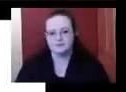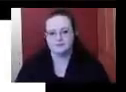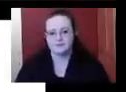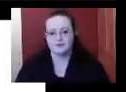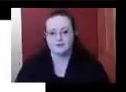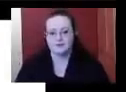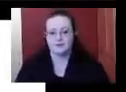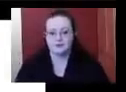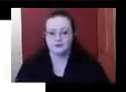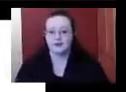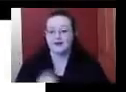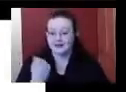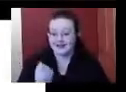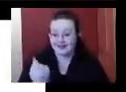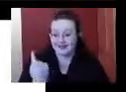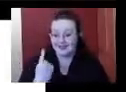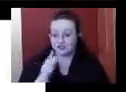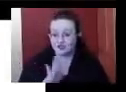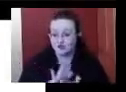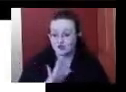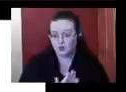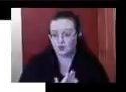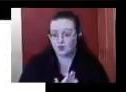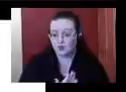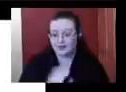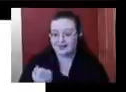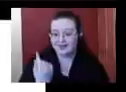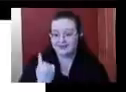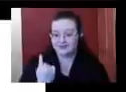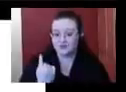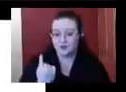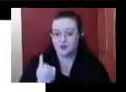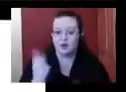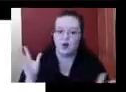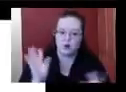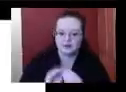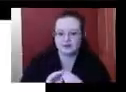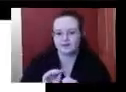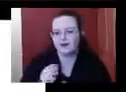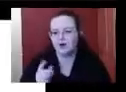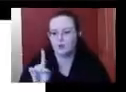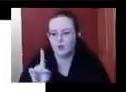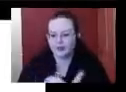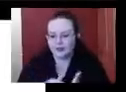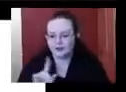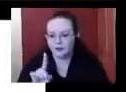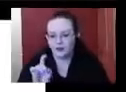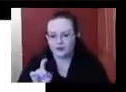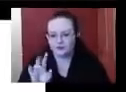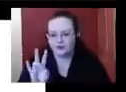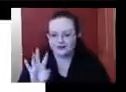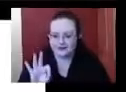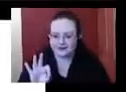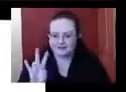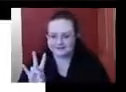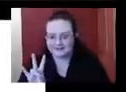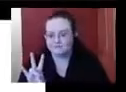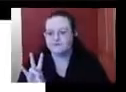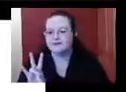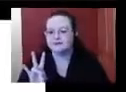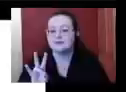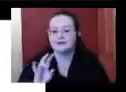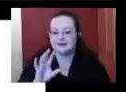During the 2020-2021 school year, there were a total of 1,197 total school